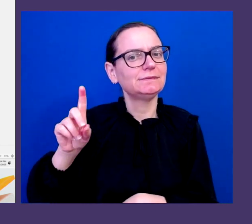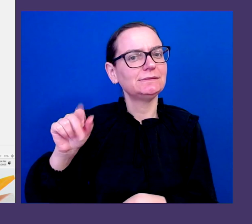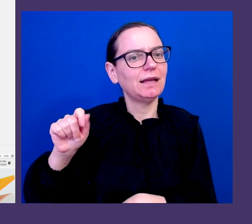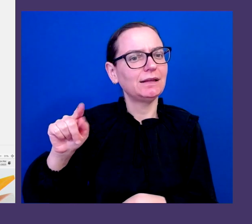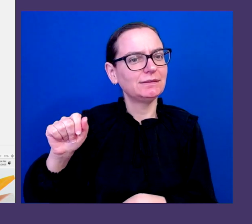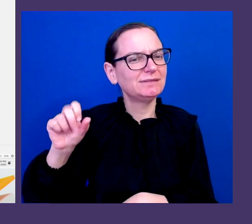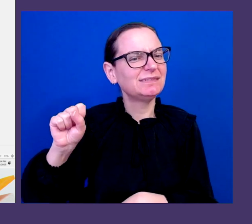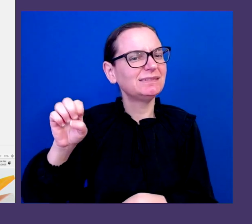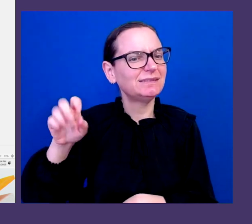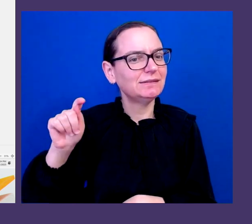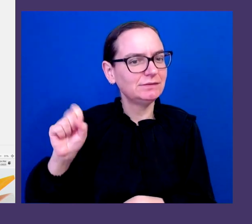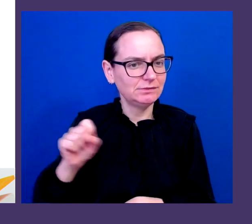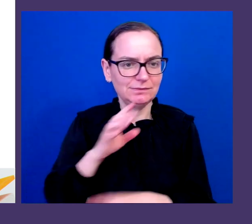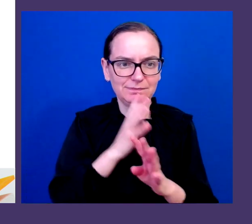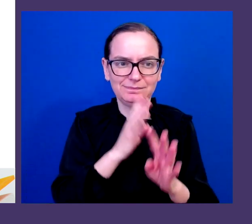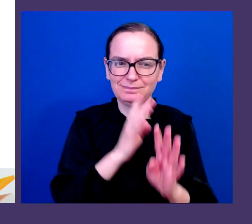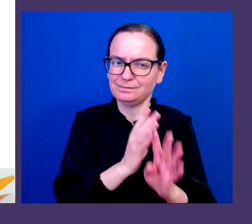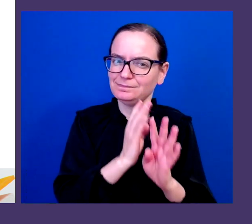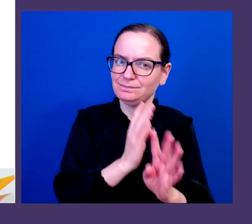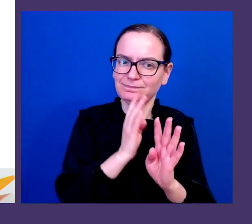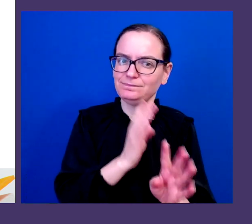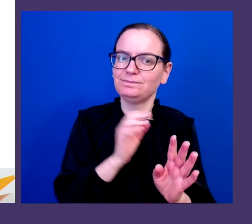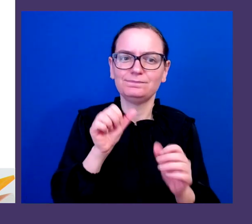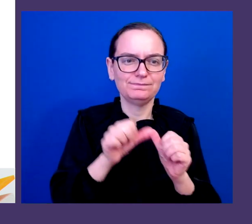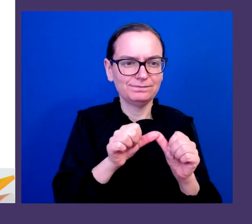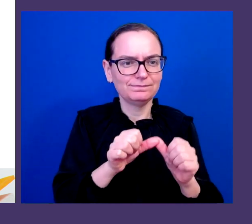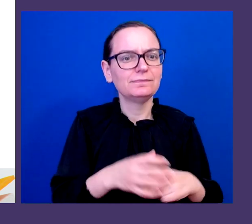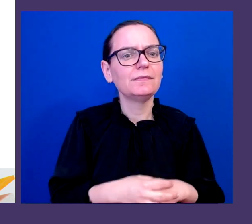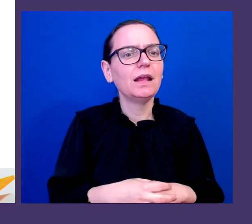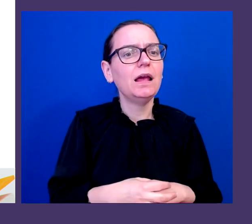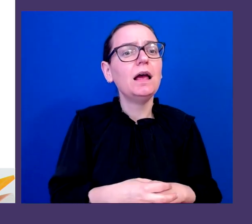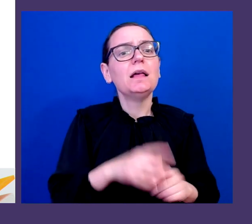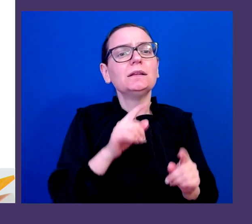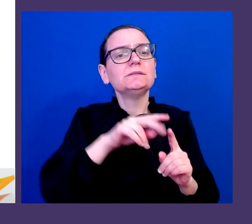Period. The second section should talk about what